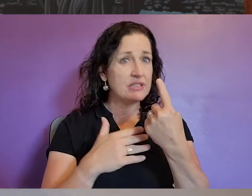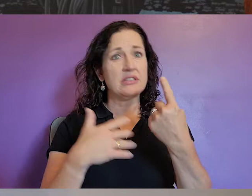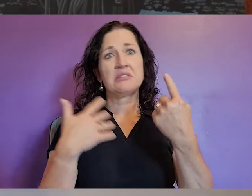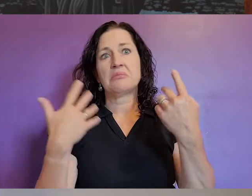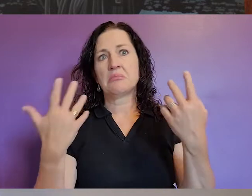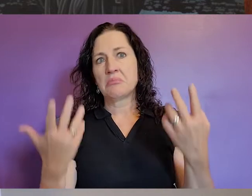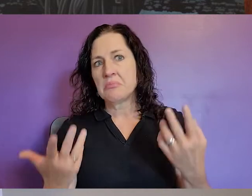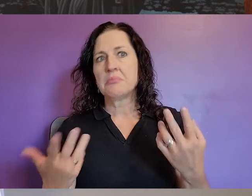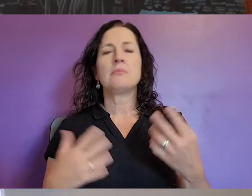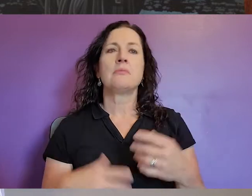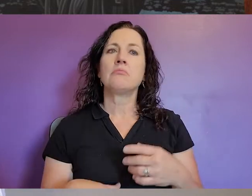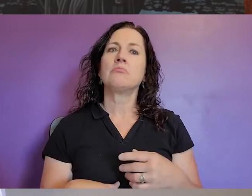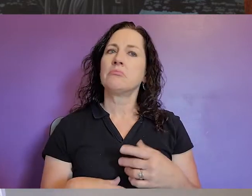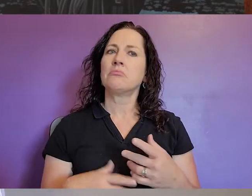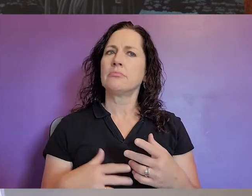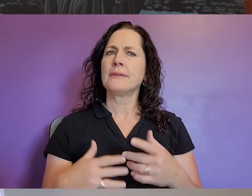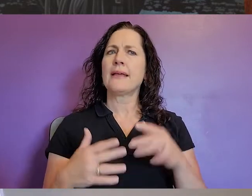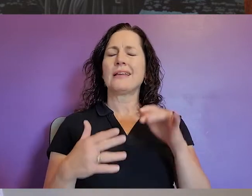Trinity.